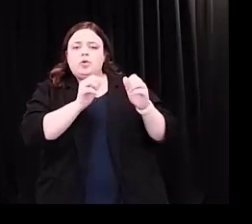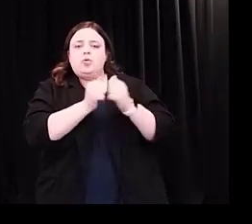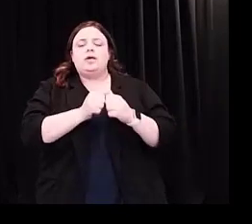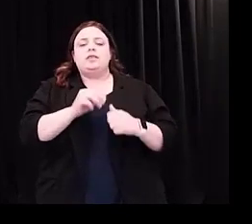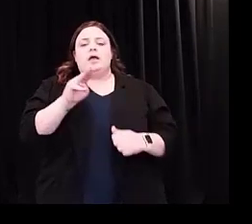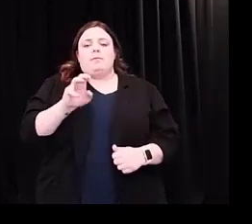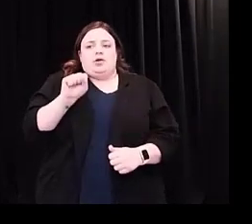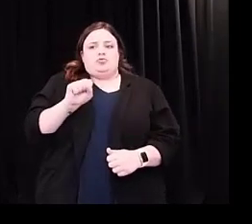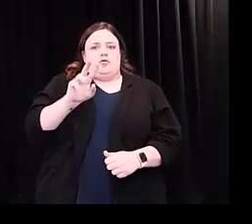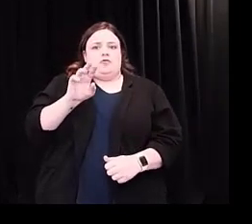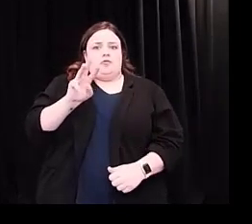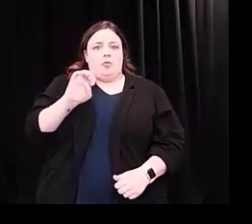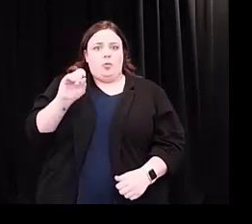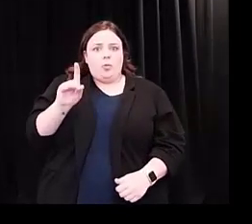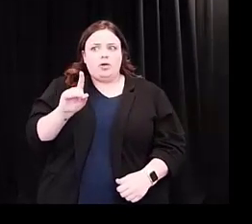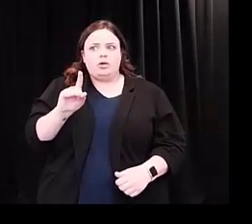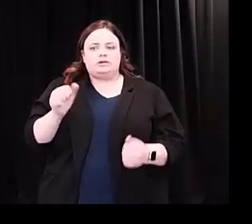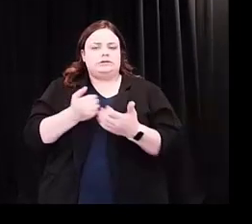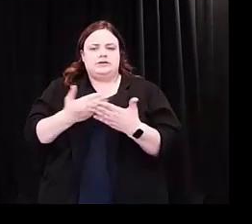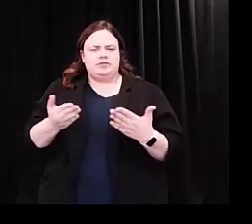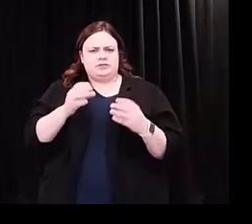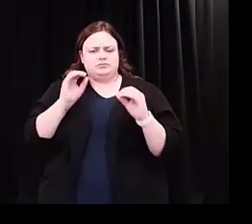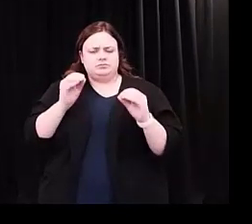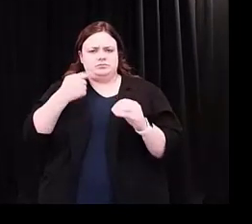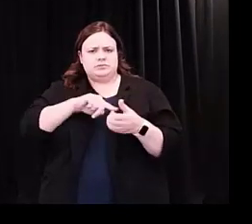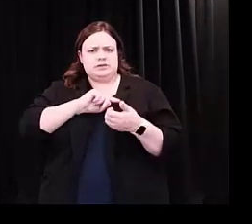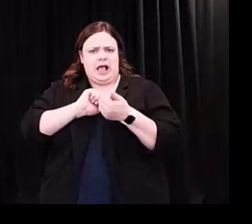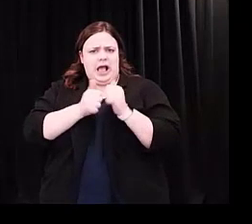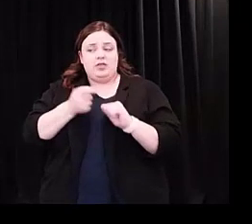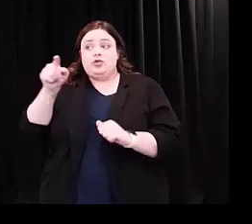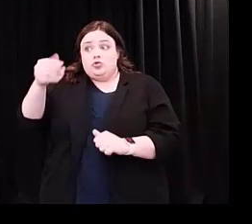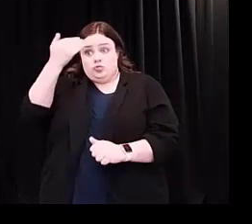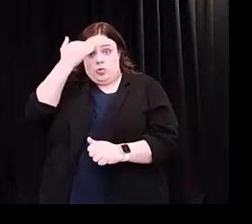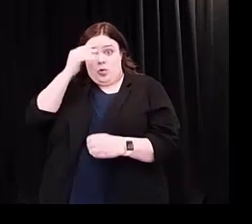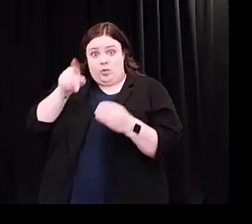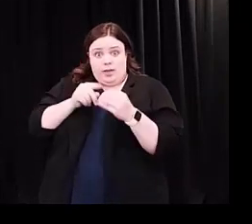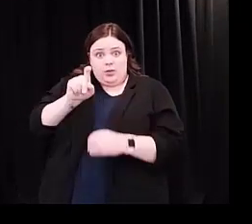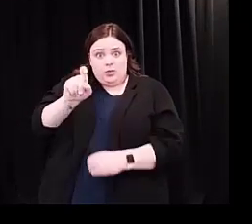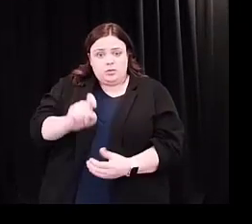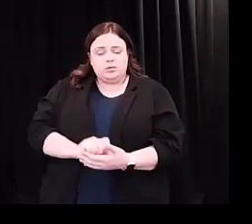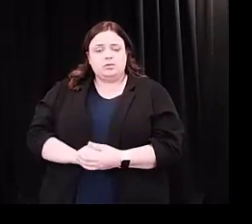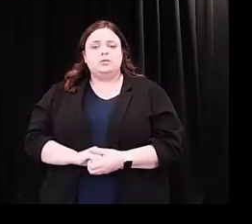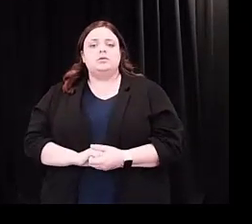Microsoft Word and everything. Do you know that you know of?